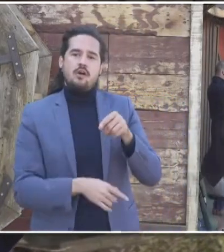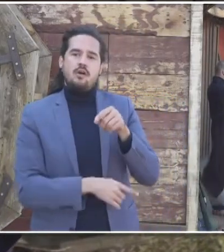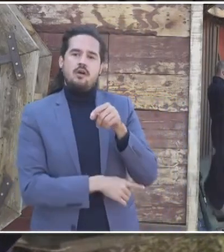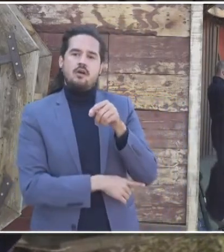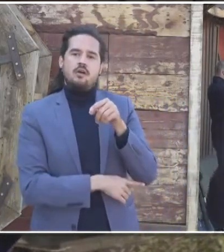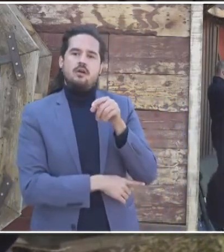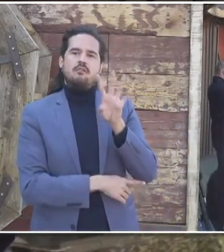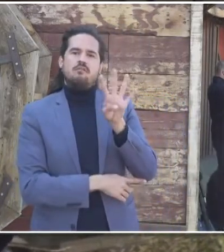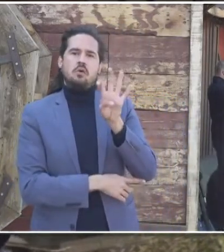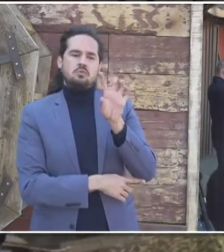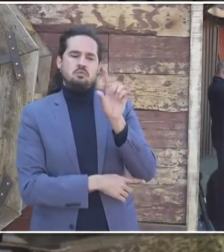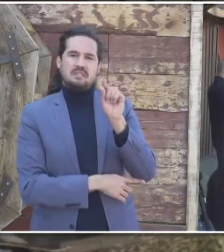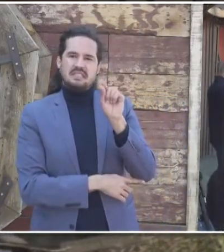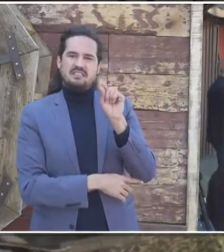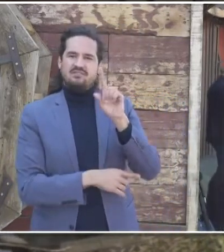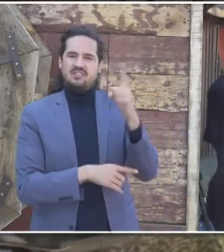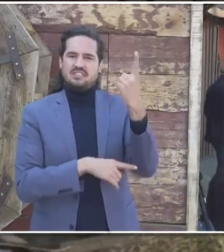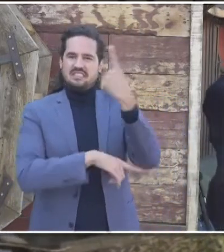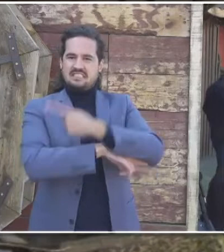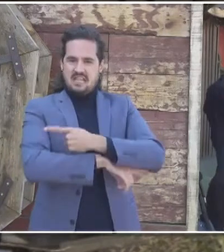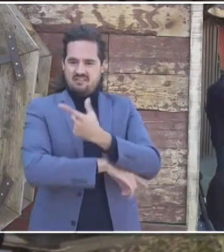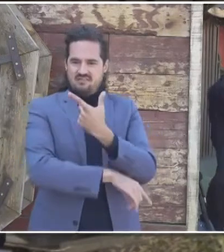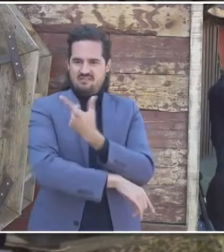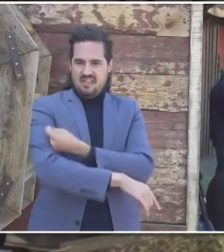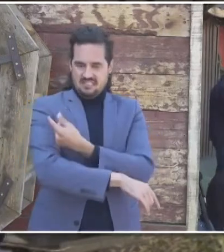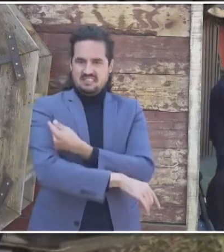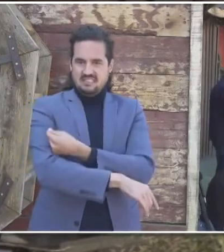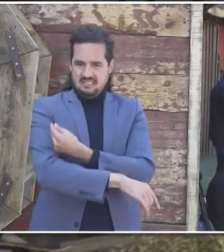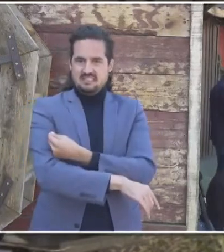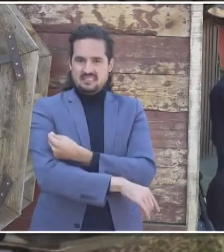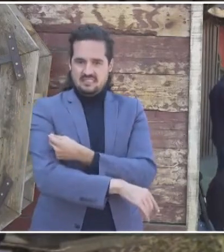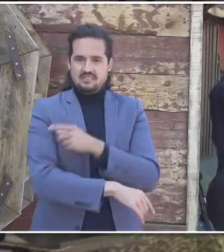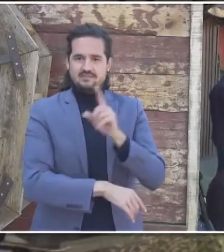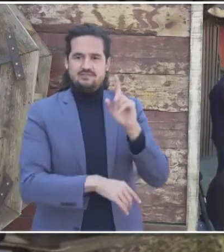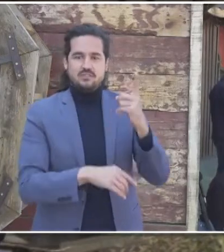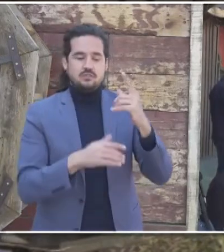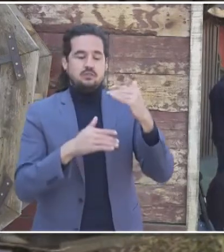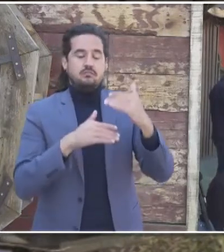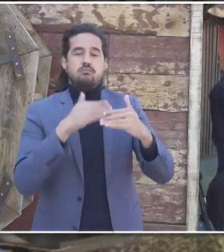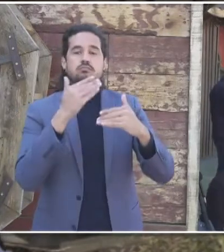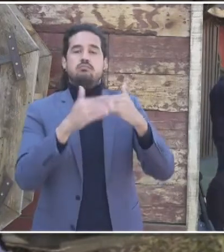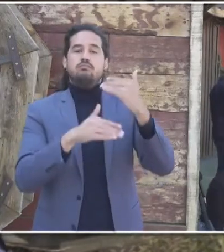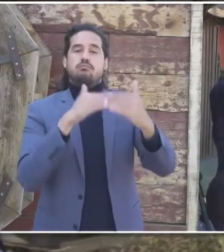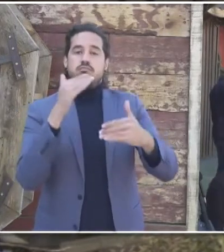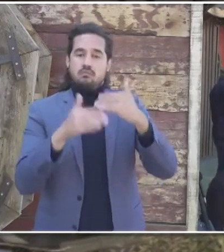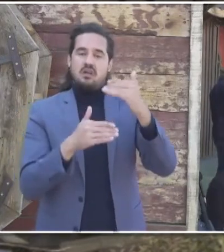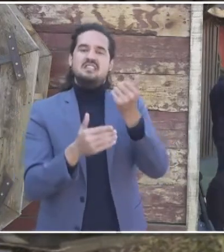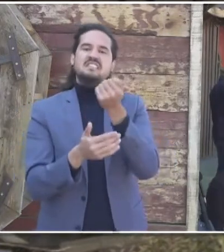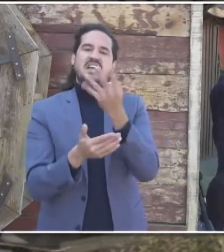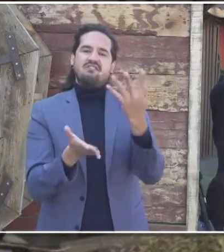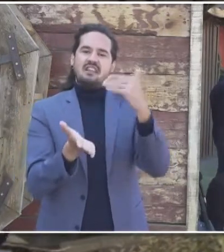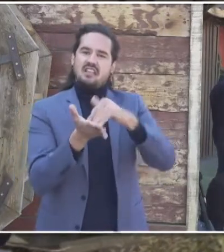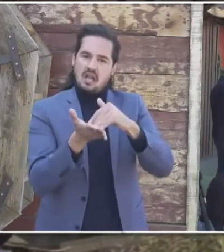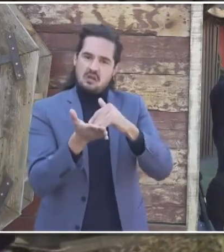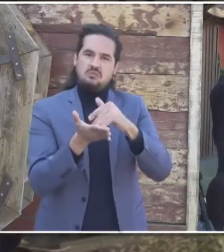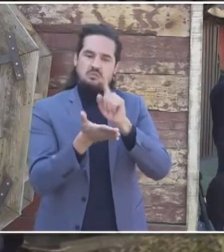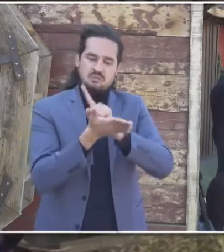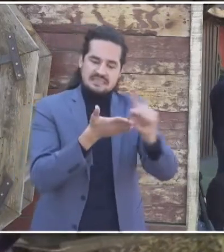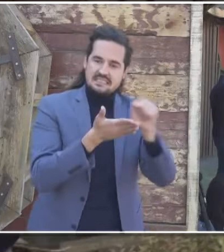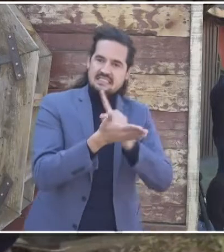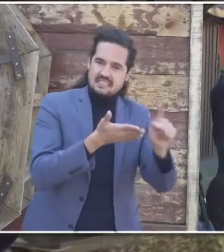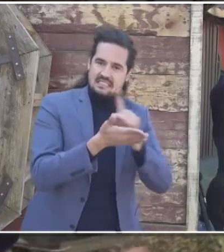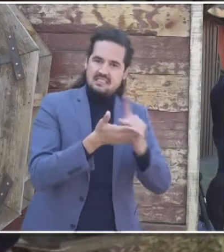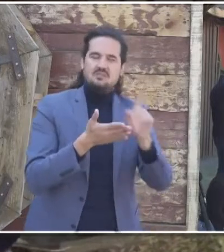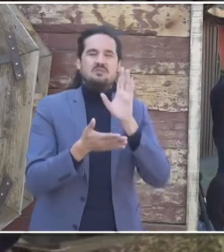get a sense, thousands a week. We want to do more than that. That's what we're starting. We'll get you the exact address and we'll get you the exact date. My hope is to